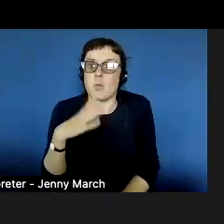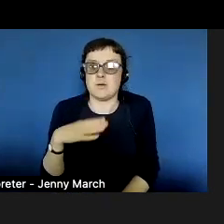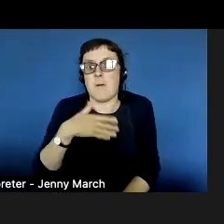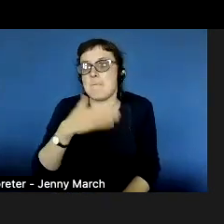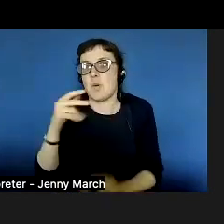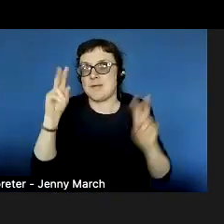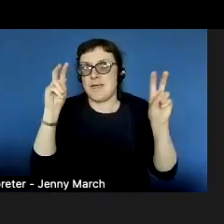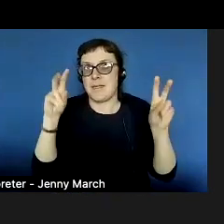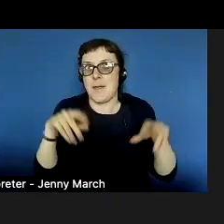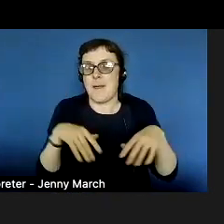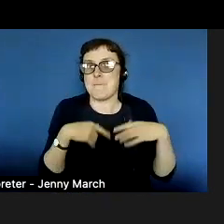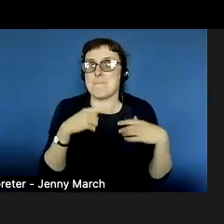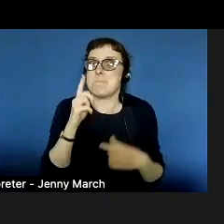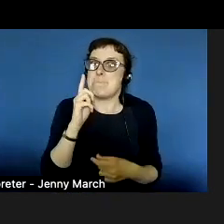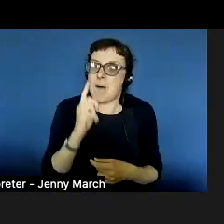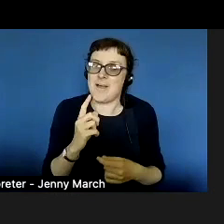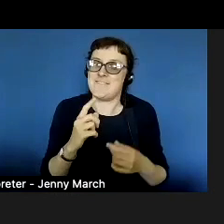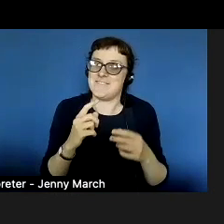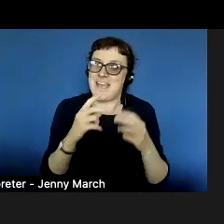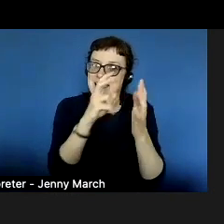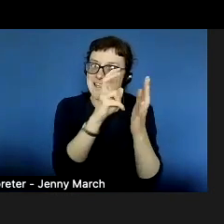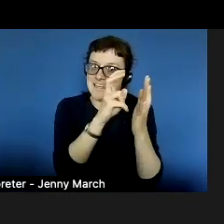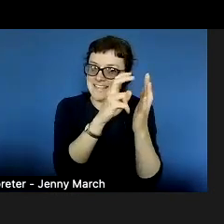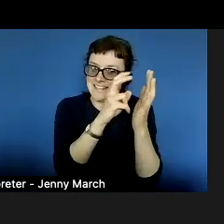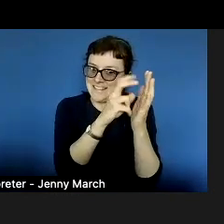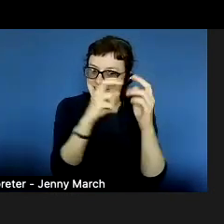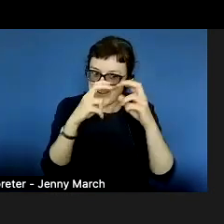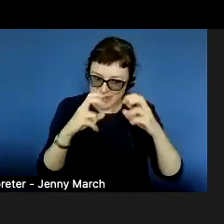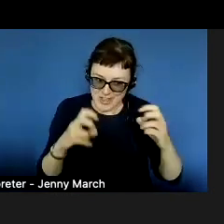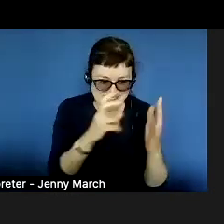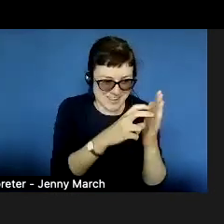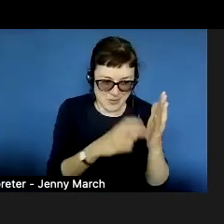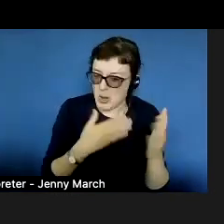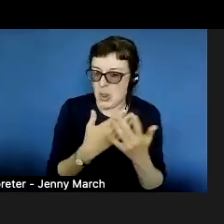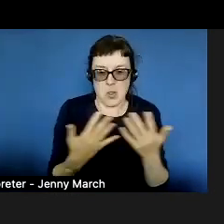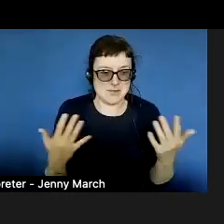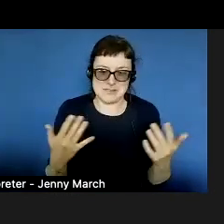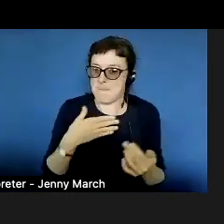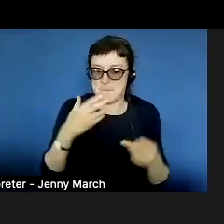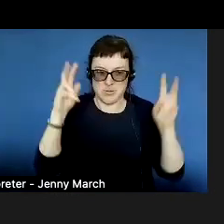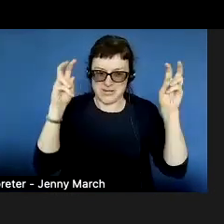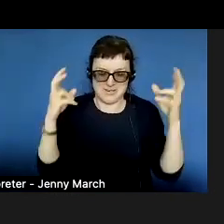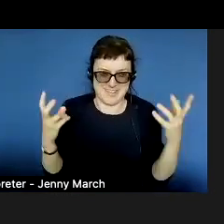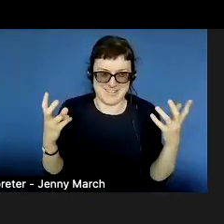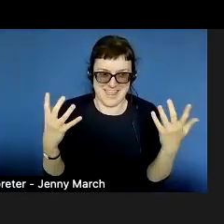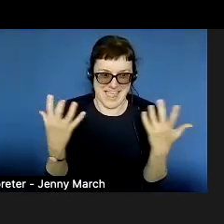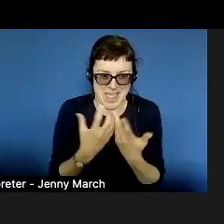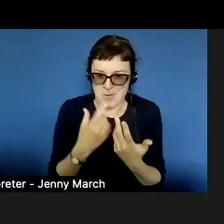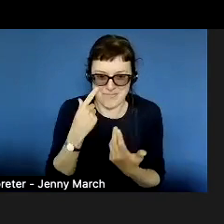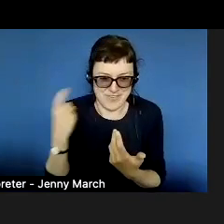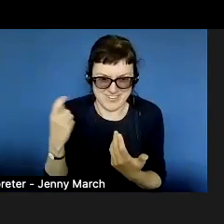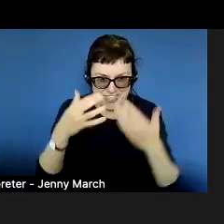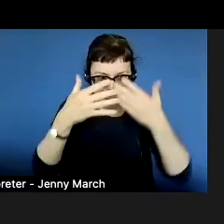then we realised that when you search for a catalogue where there's lots of untitled works, you can't actually decipher between one and the other. So we